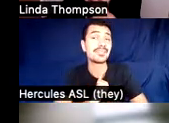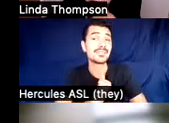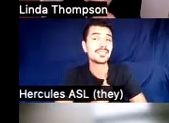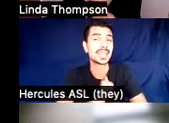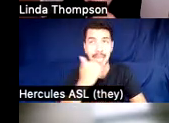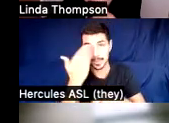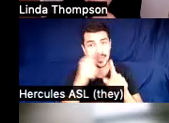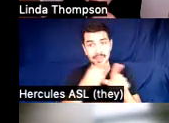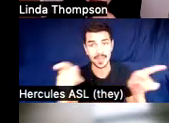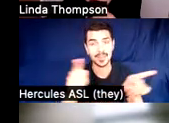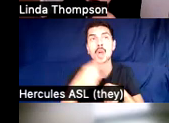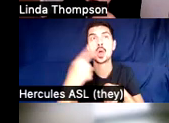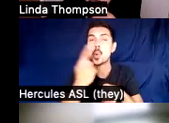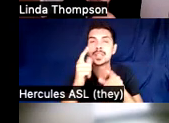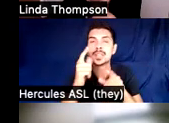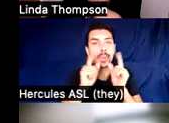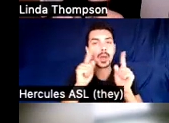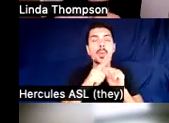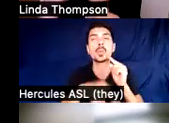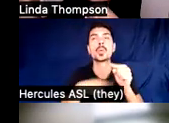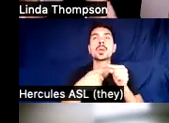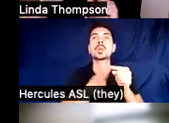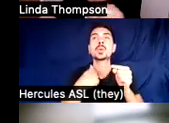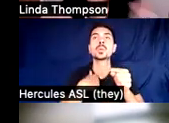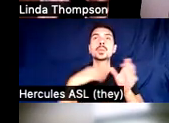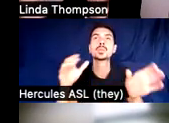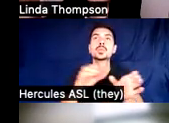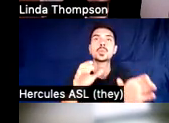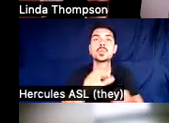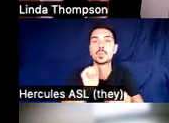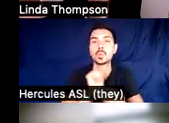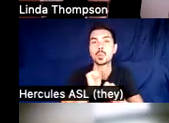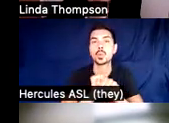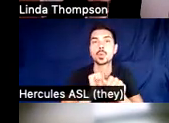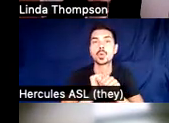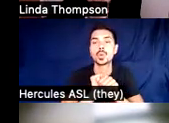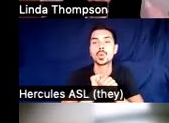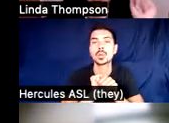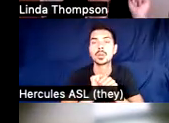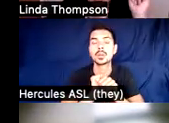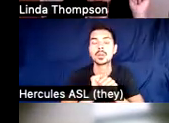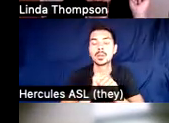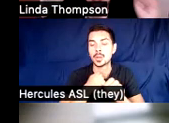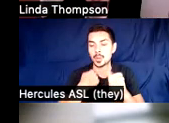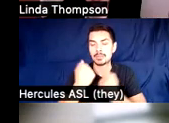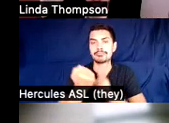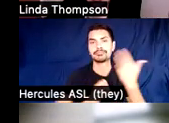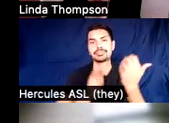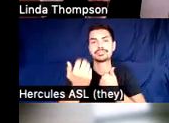always surprising, I think, when we start untangling what feels like a